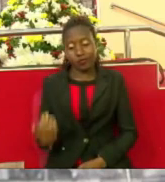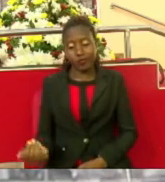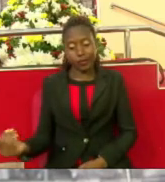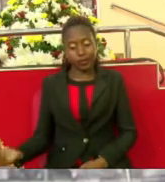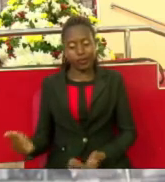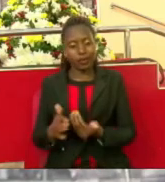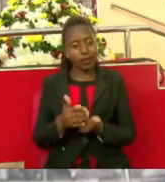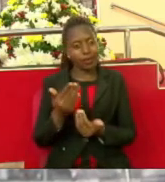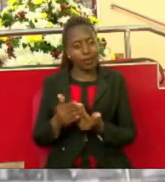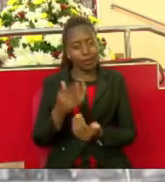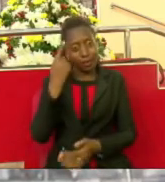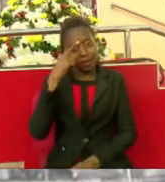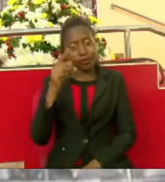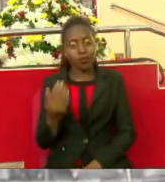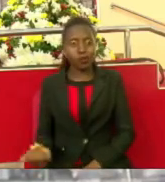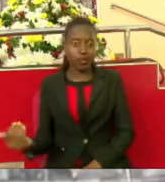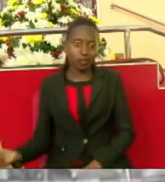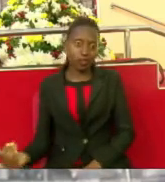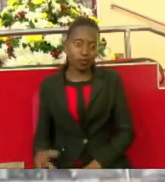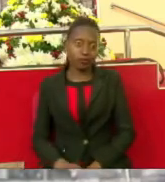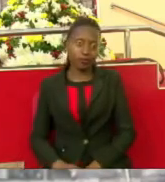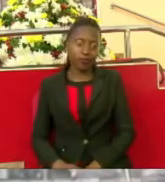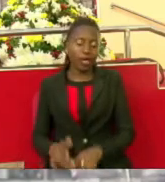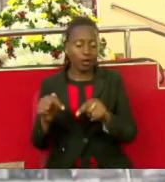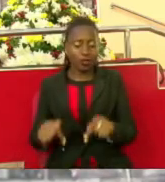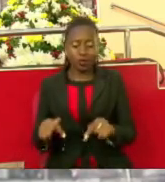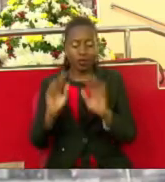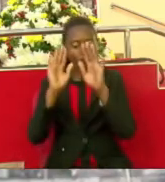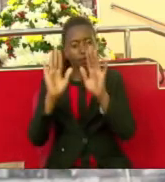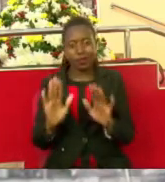And even to this day, it doesn't matter the state of your affairs.